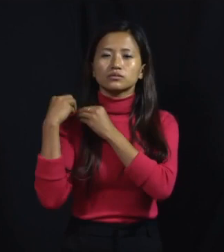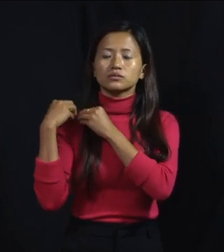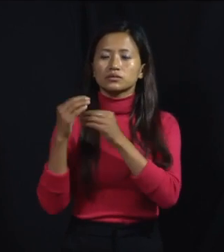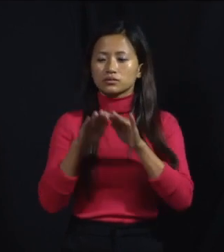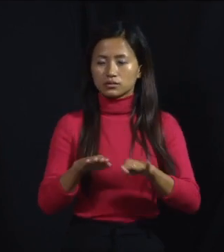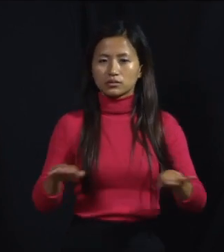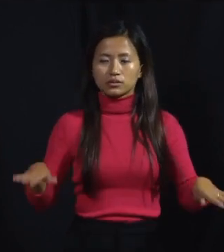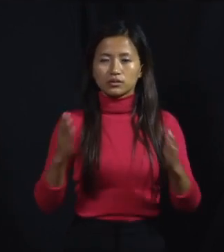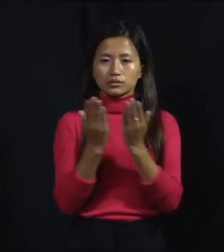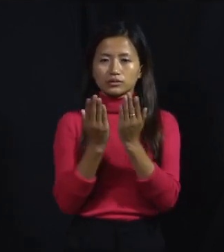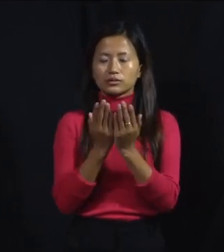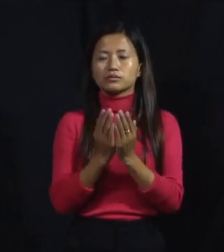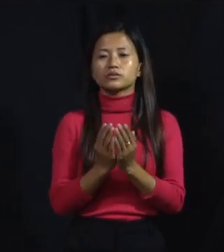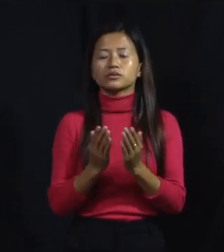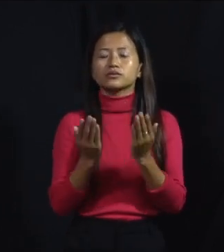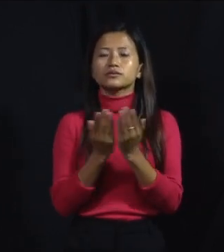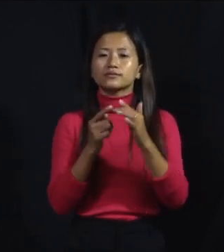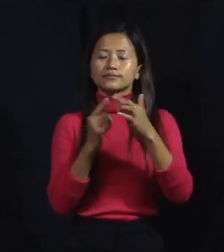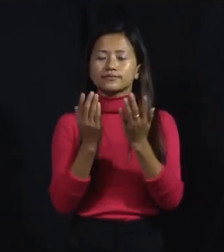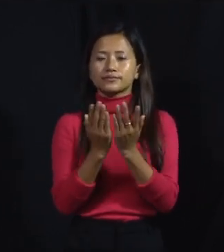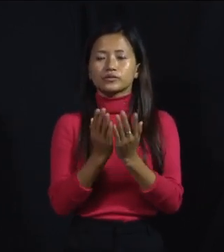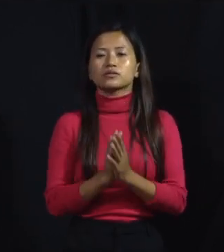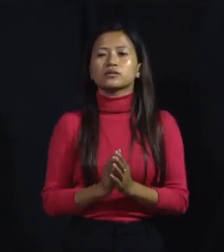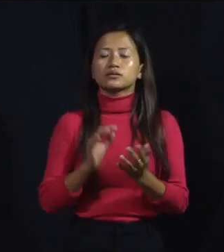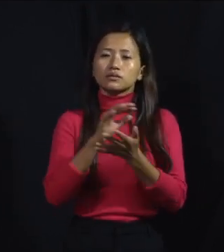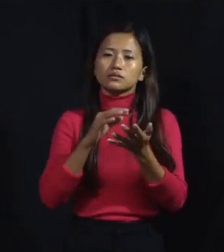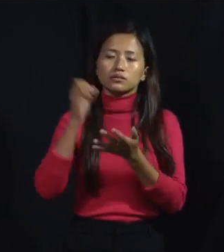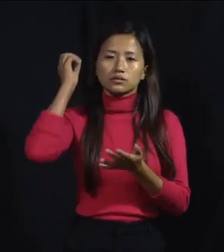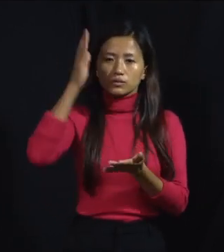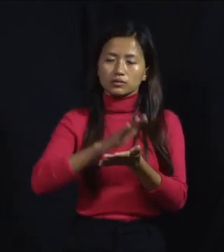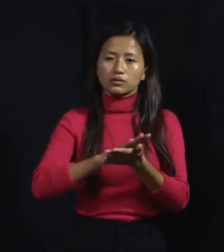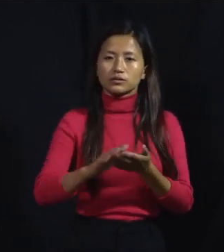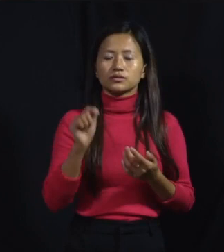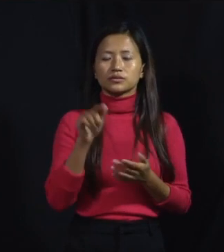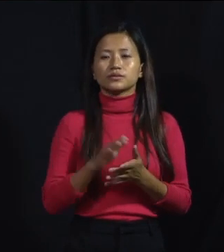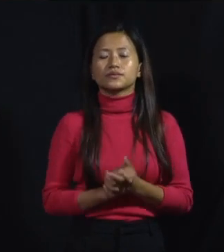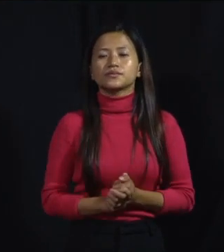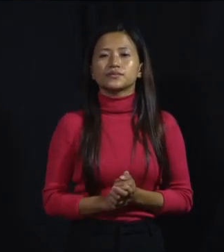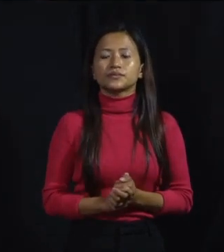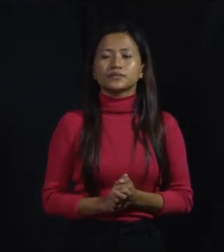student to read the books and study so that the concept will be more clear to you.